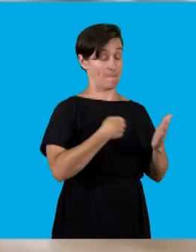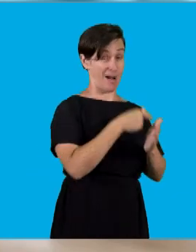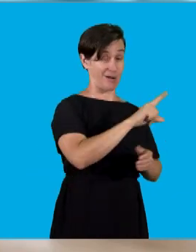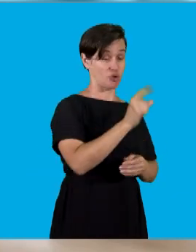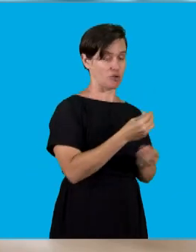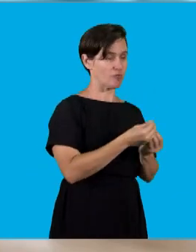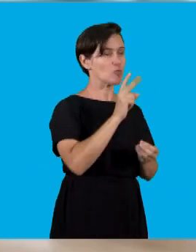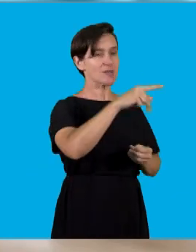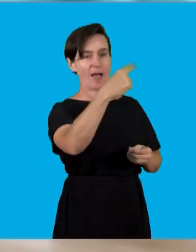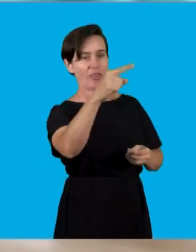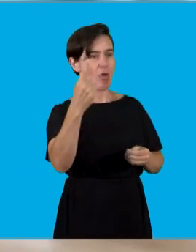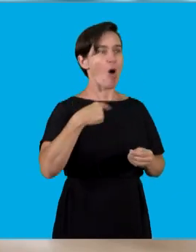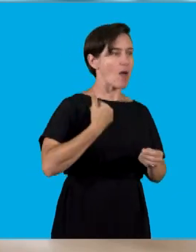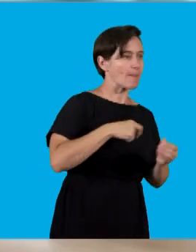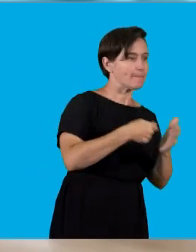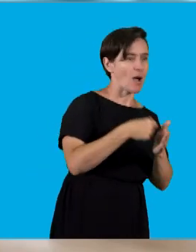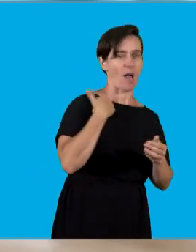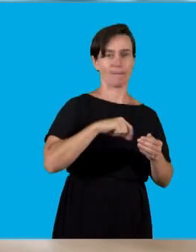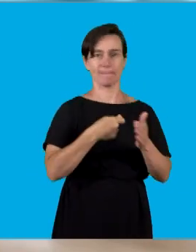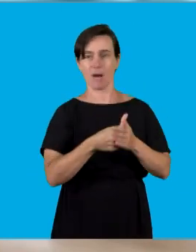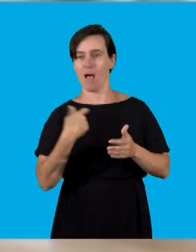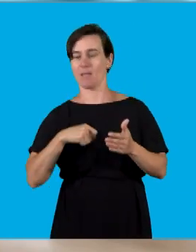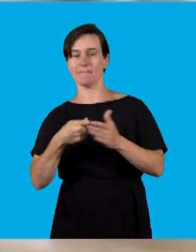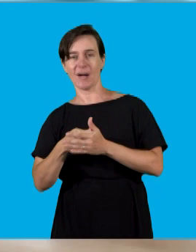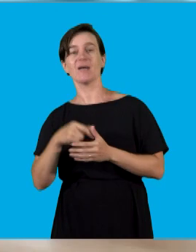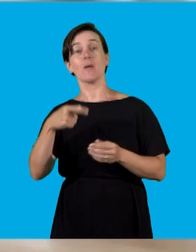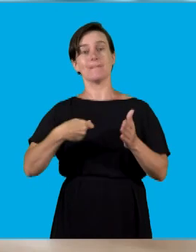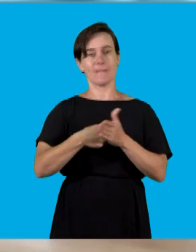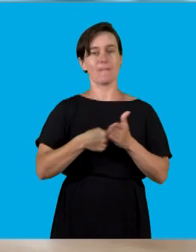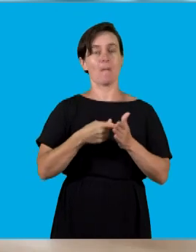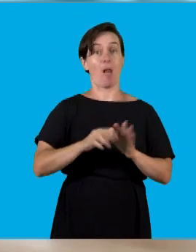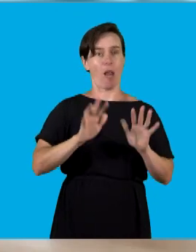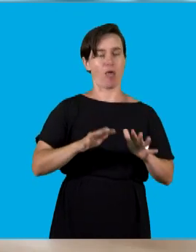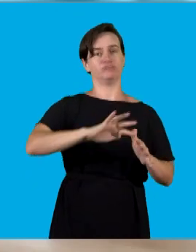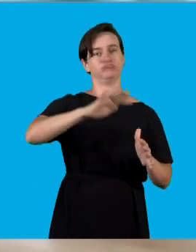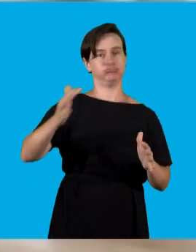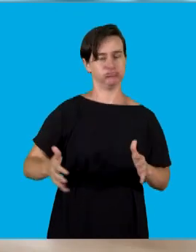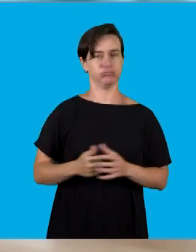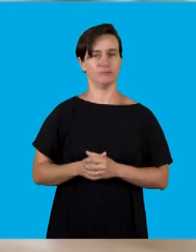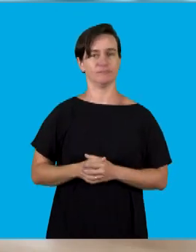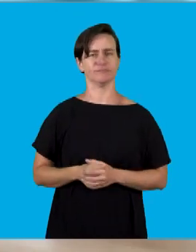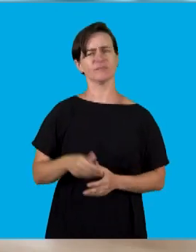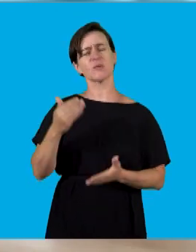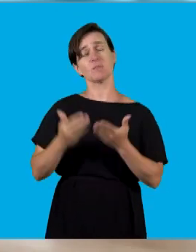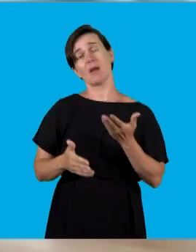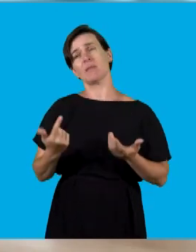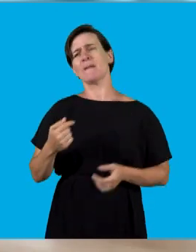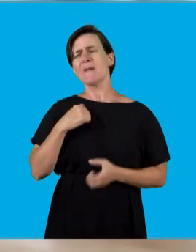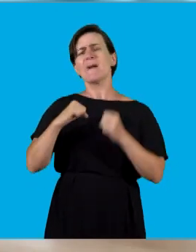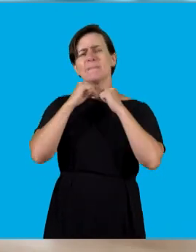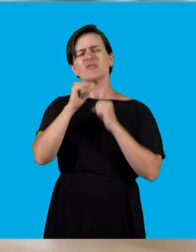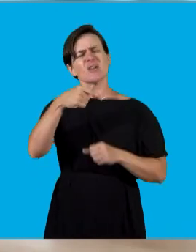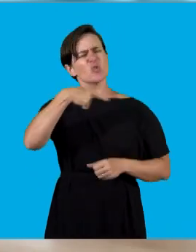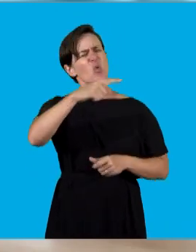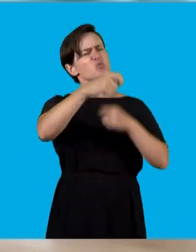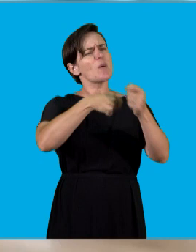will be interested in that you will end up buying. This is why you will ask yourself to say that my parents said they are going to